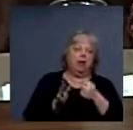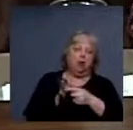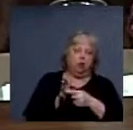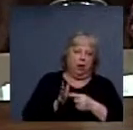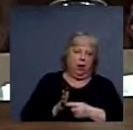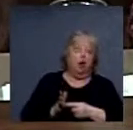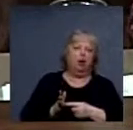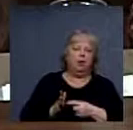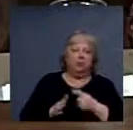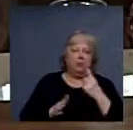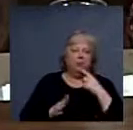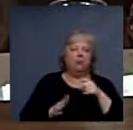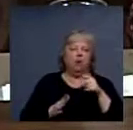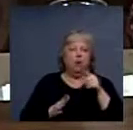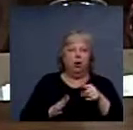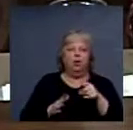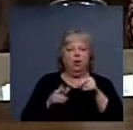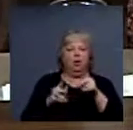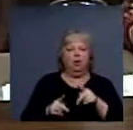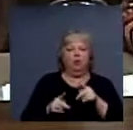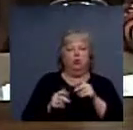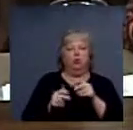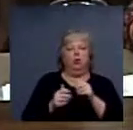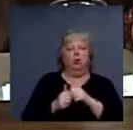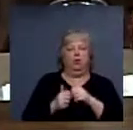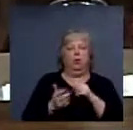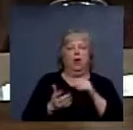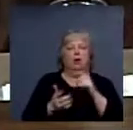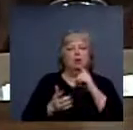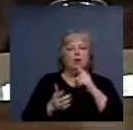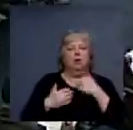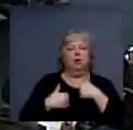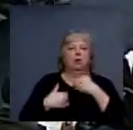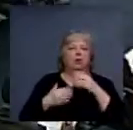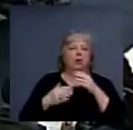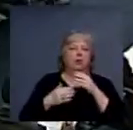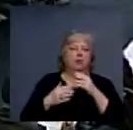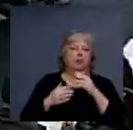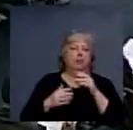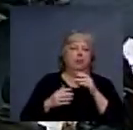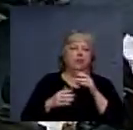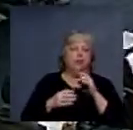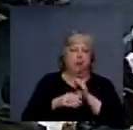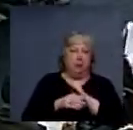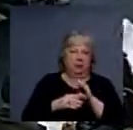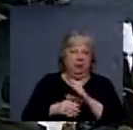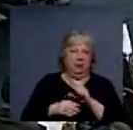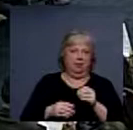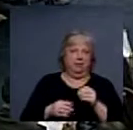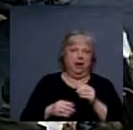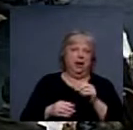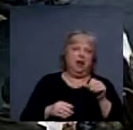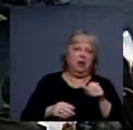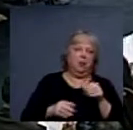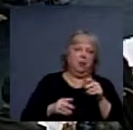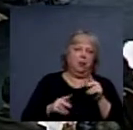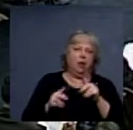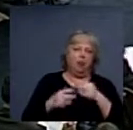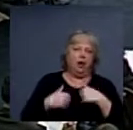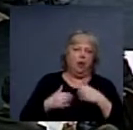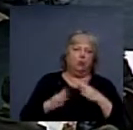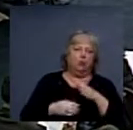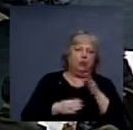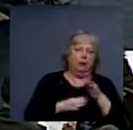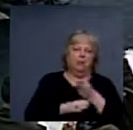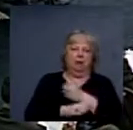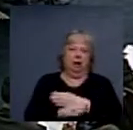franchise for the franchisee and the adjacent property owners. Third and final reading. Okay, thank you. Would you like